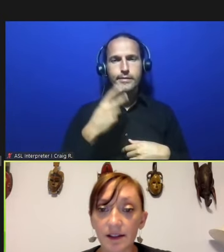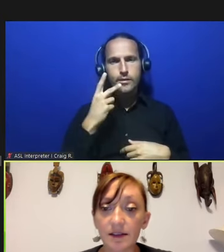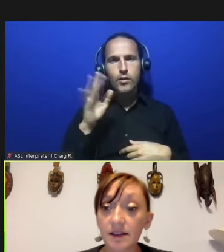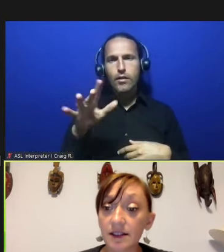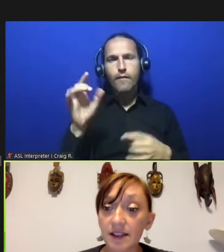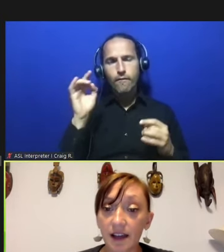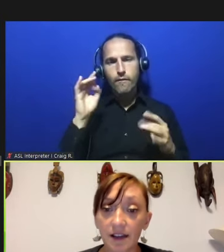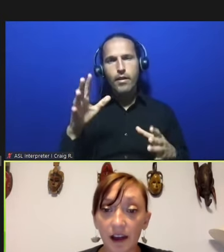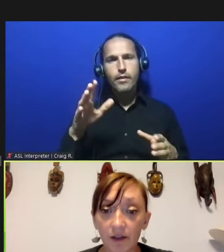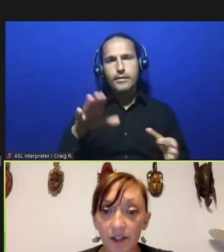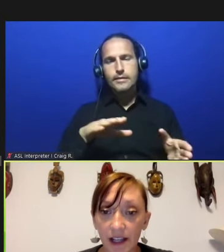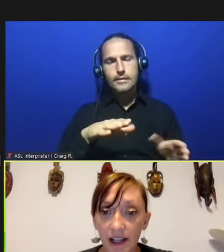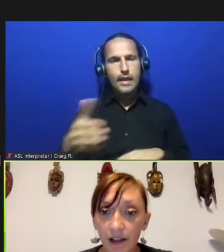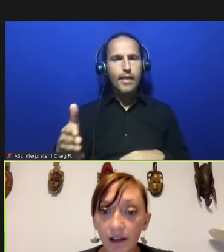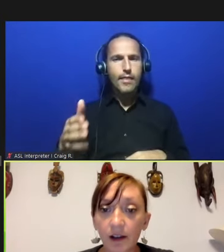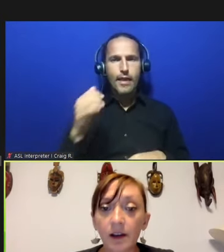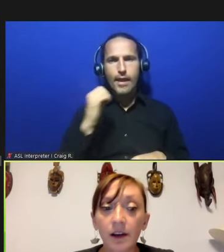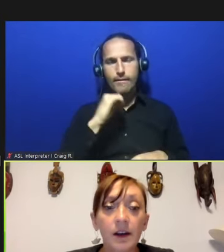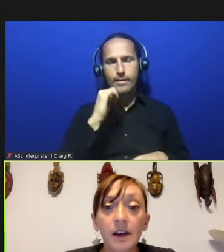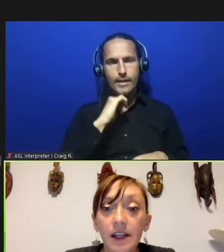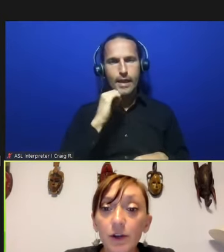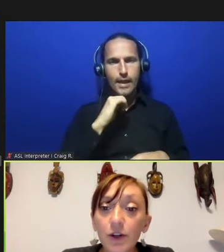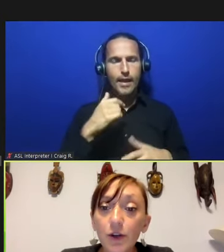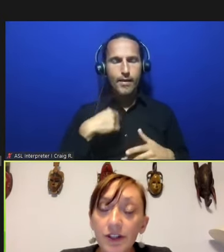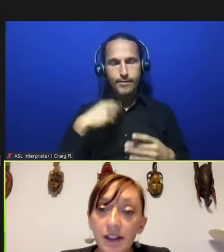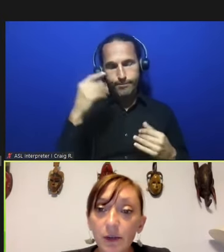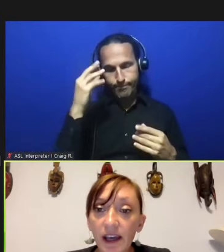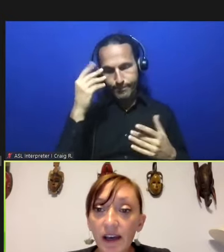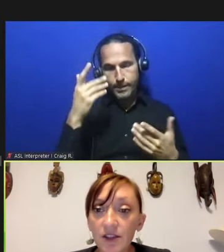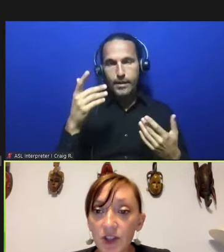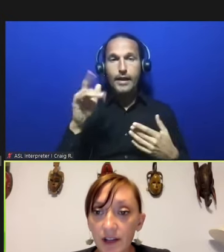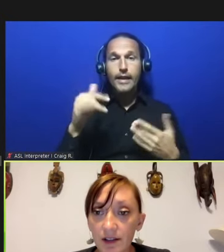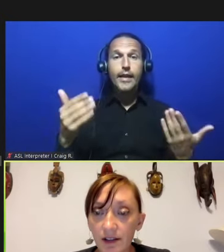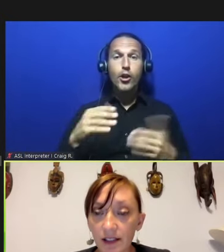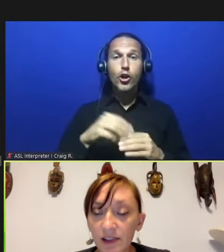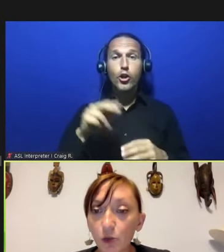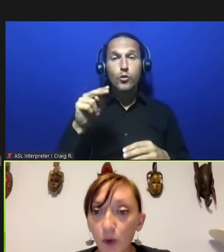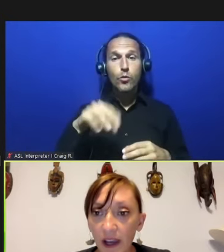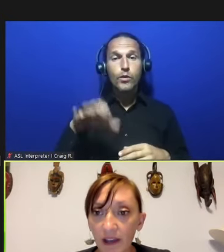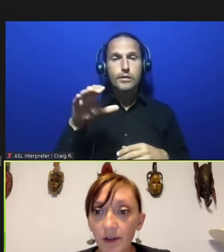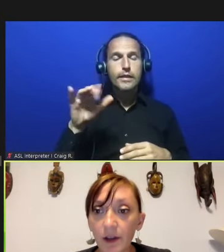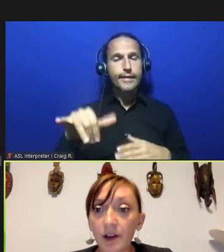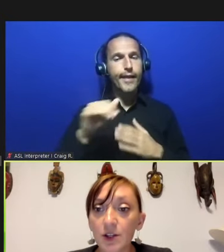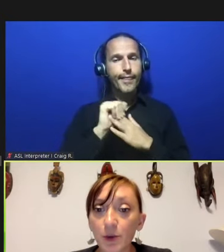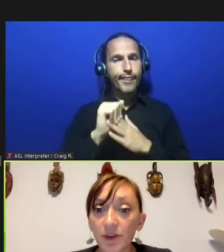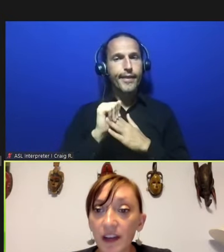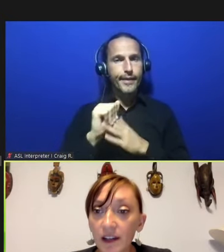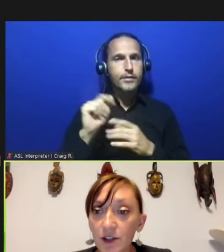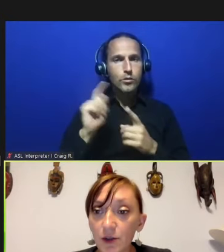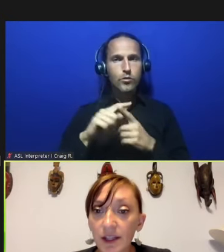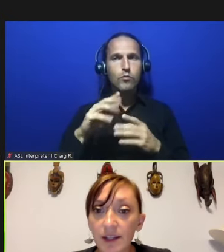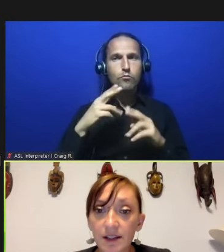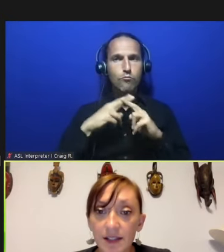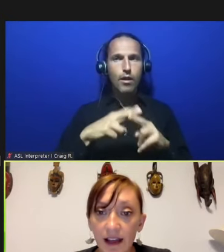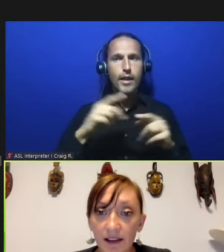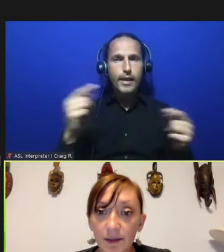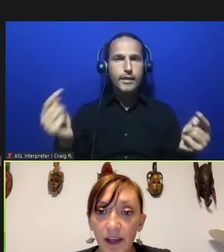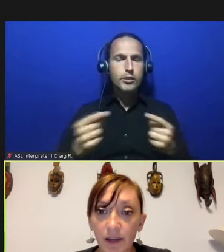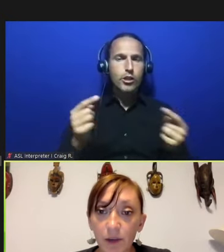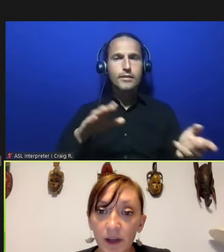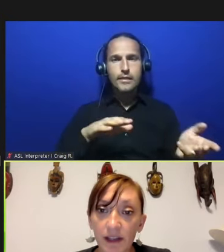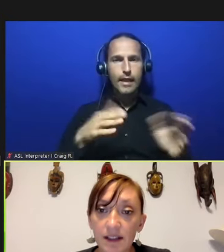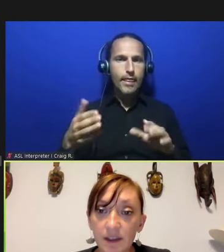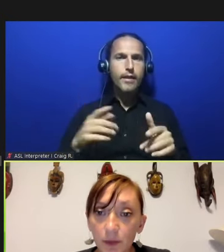and senseless death every day. Here in New York City, we have the chance to lead the way to prevent injuries and deaths